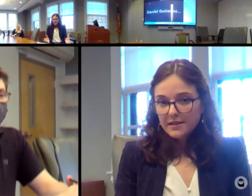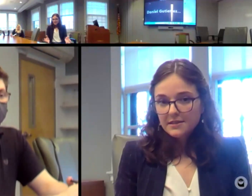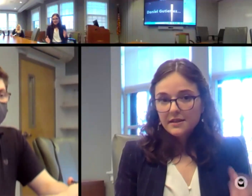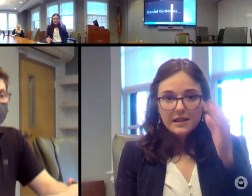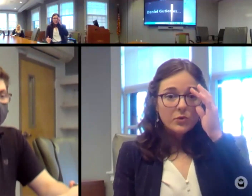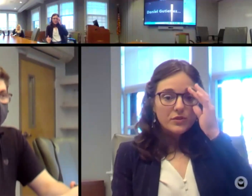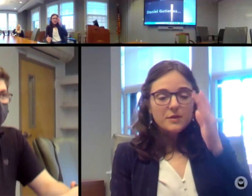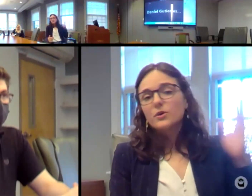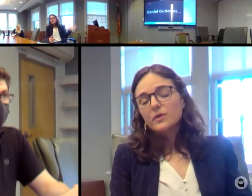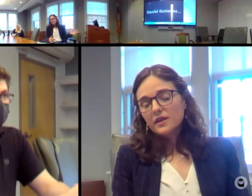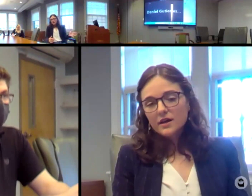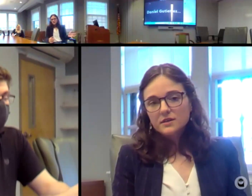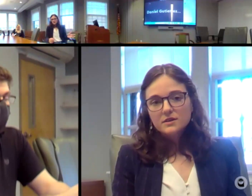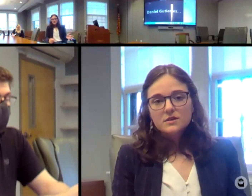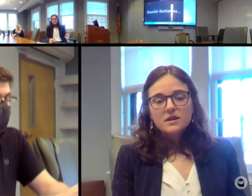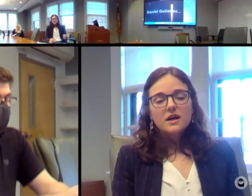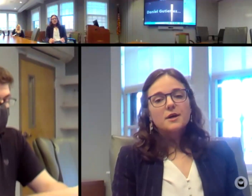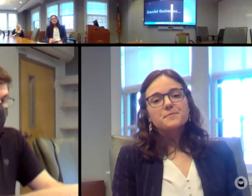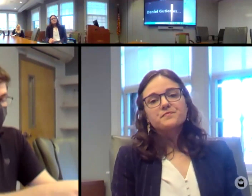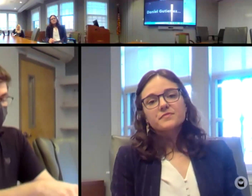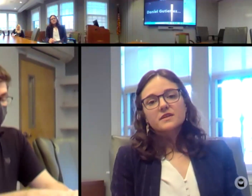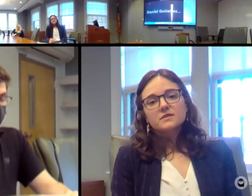how they're saying it. Same with the pro-Assad